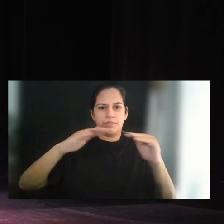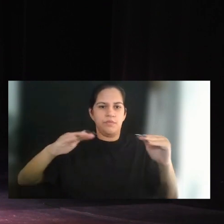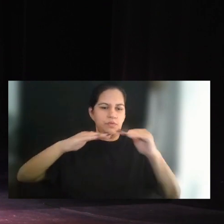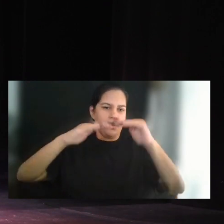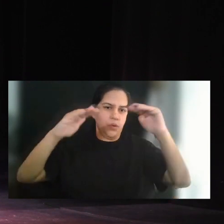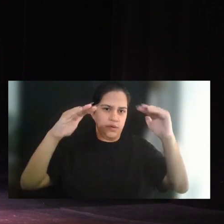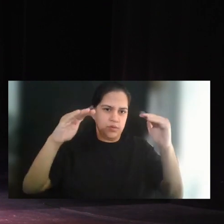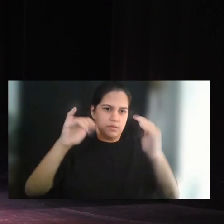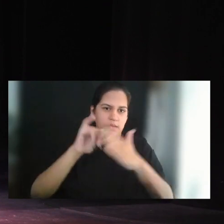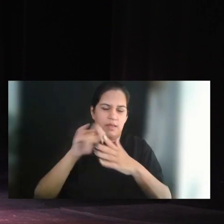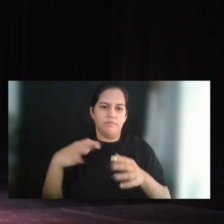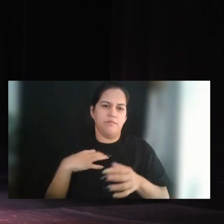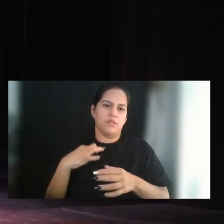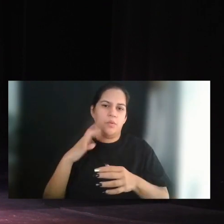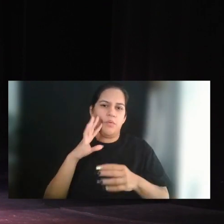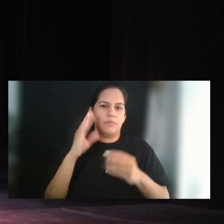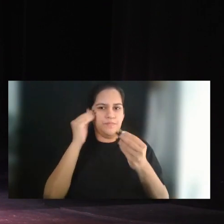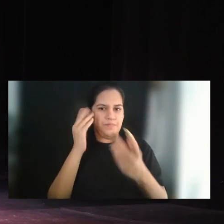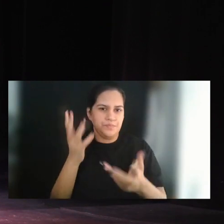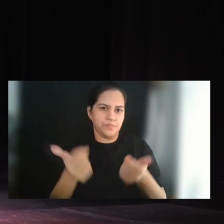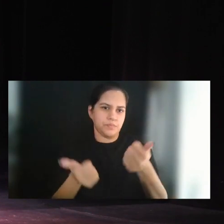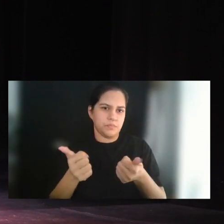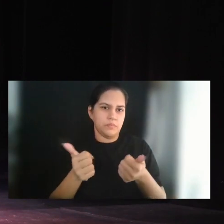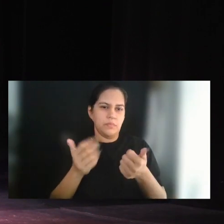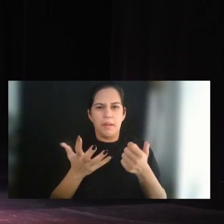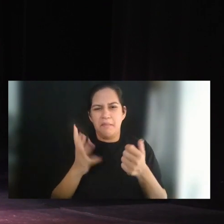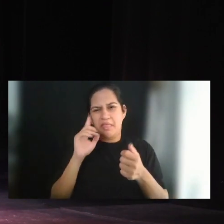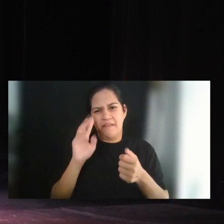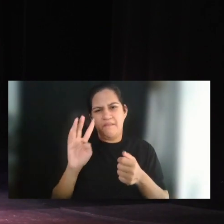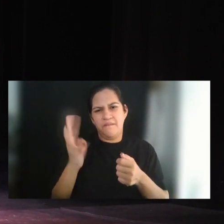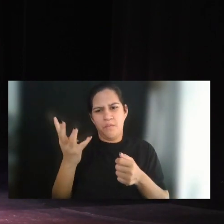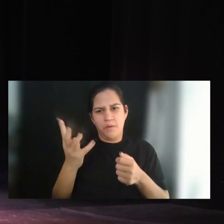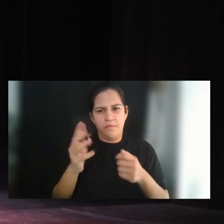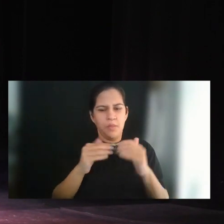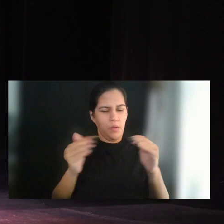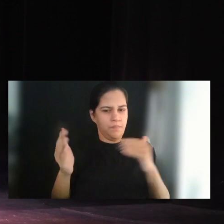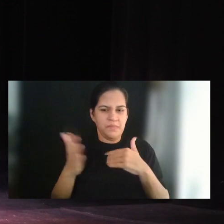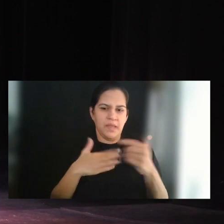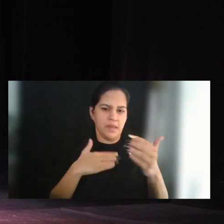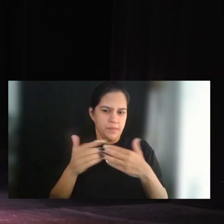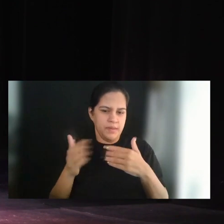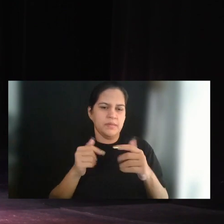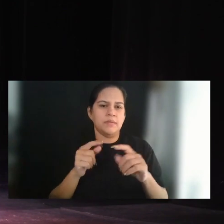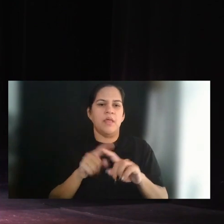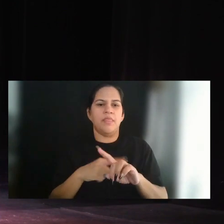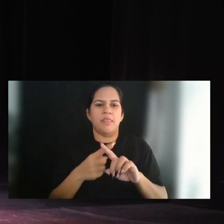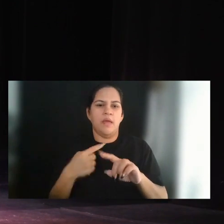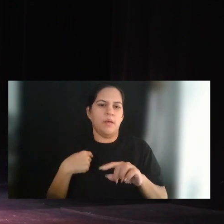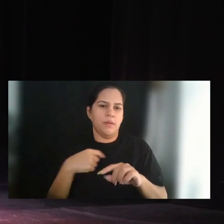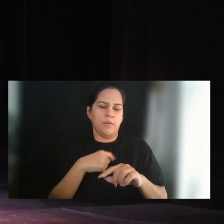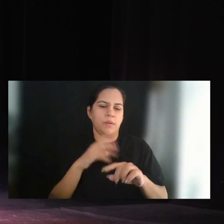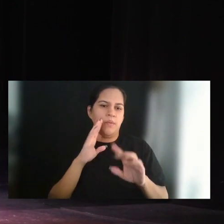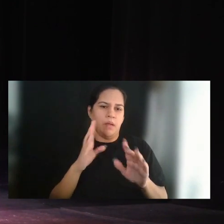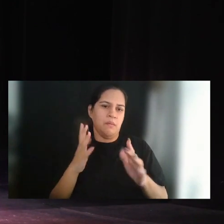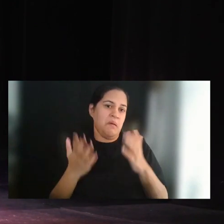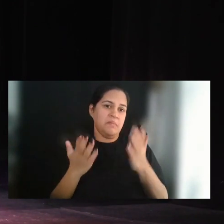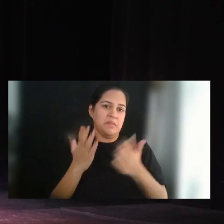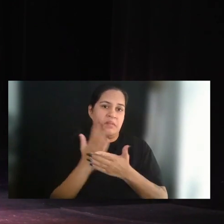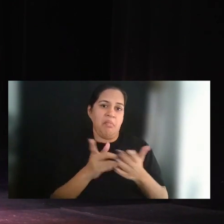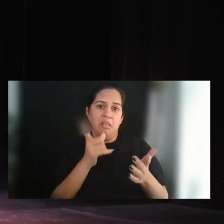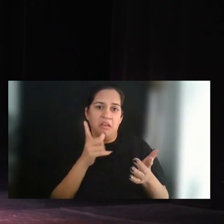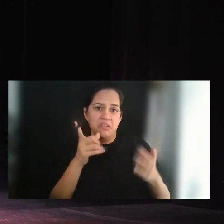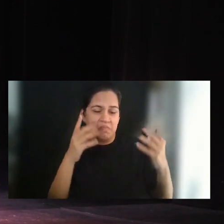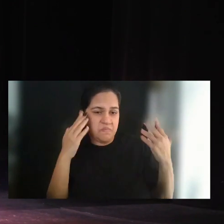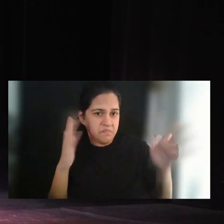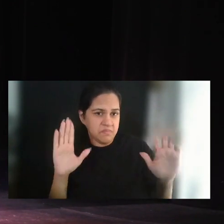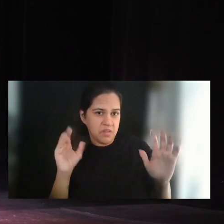you, which might be the fourth floor. Yeah. Anyway, and then we'll... there might be some lunch or something like that.